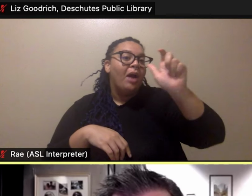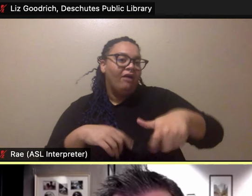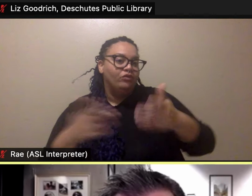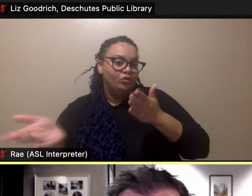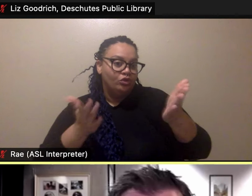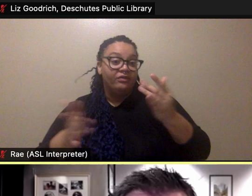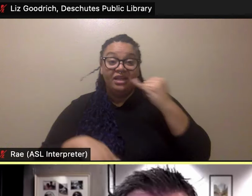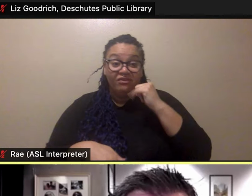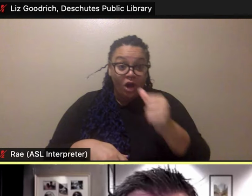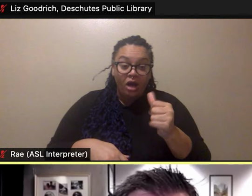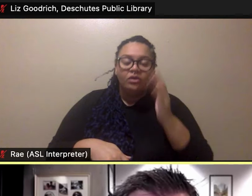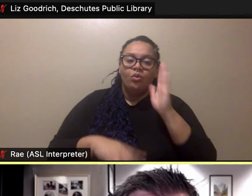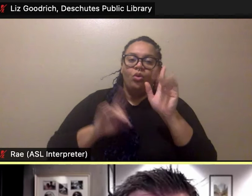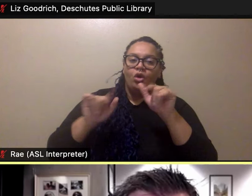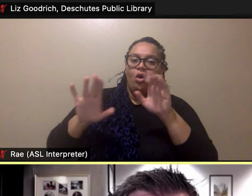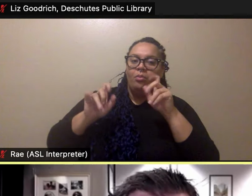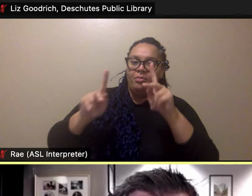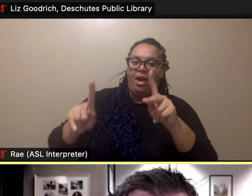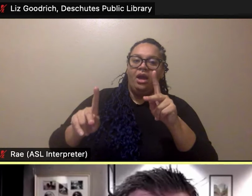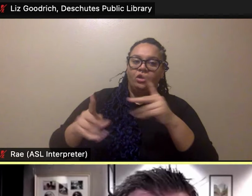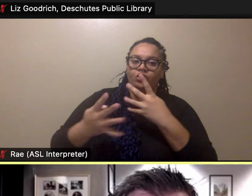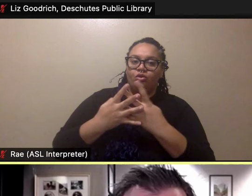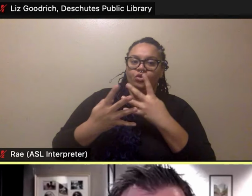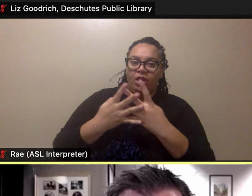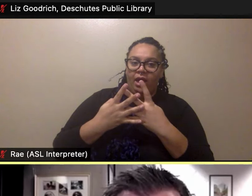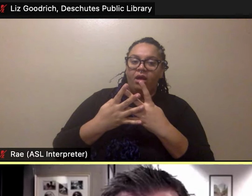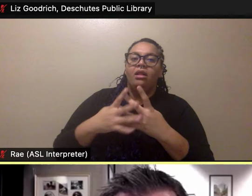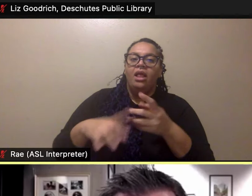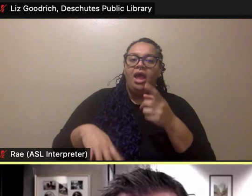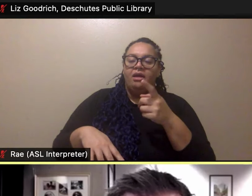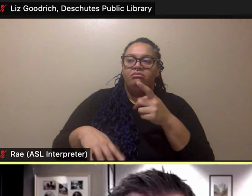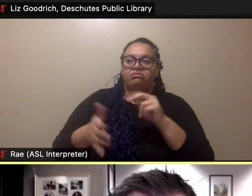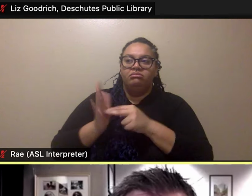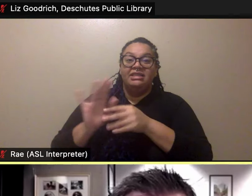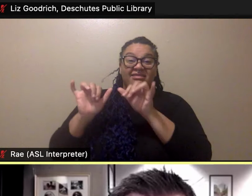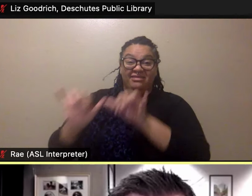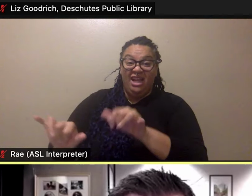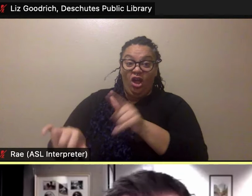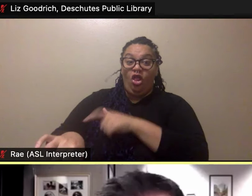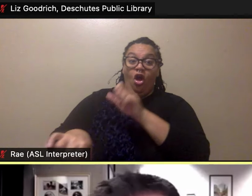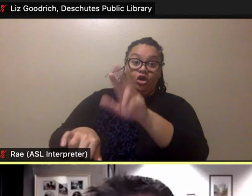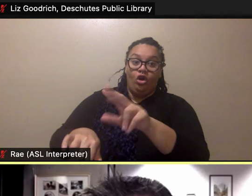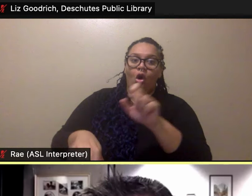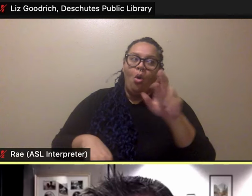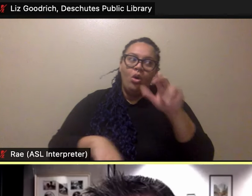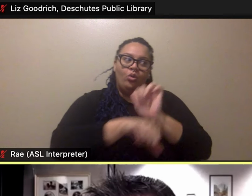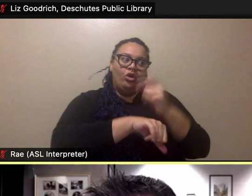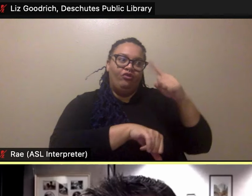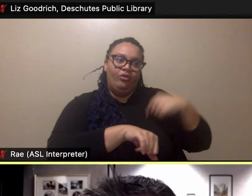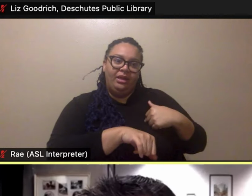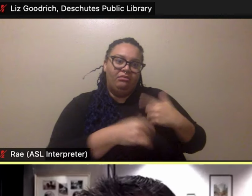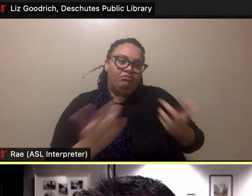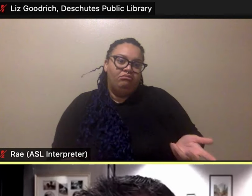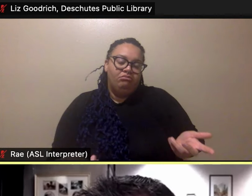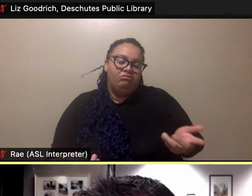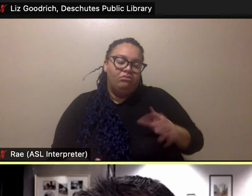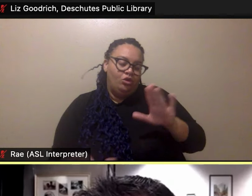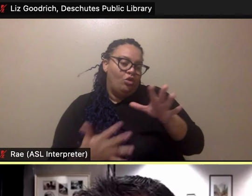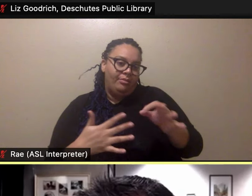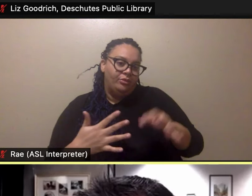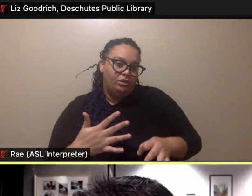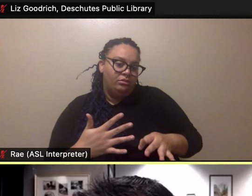have to serve here. And if you don't, you're going to go back to jail and your sentence is going to be extended." So that's your choice. And the ship's captains were under